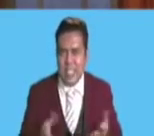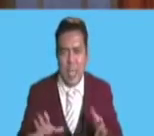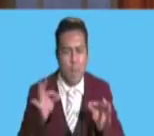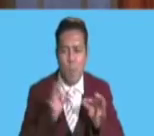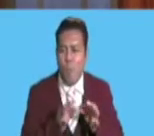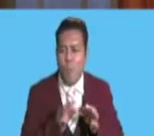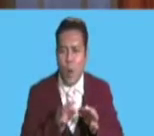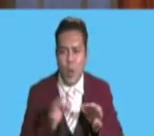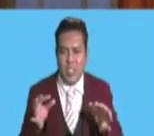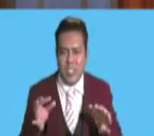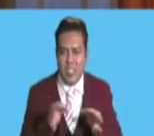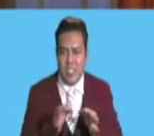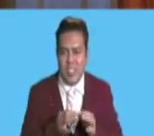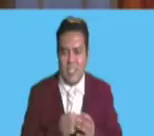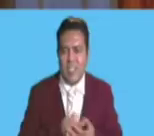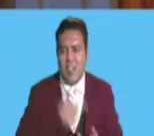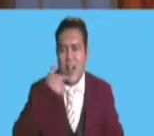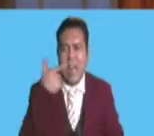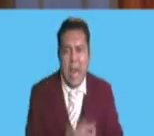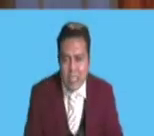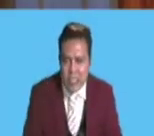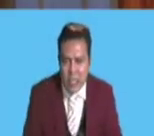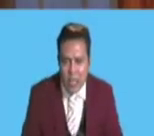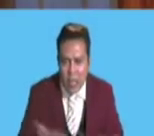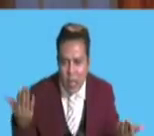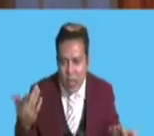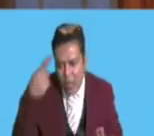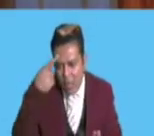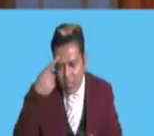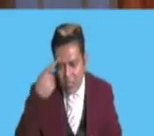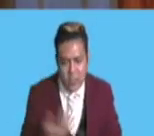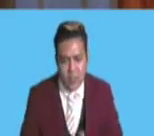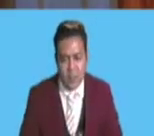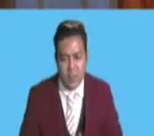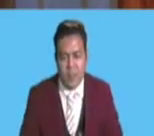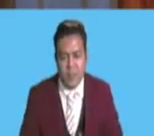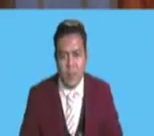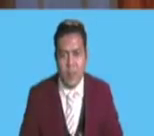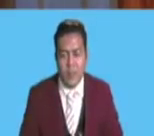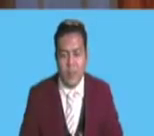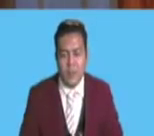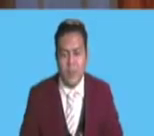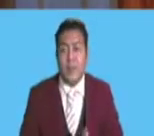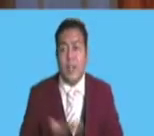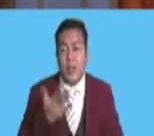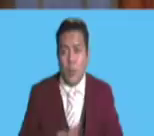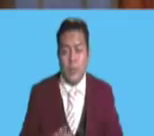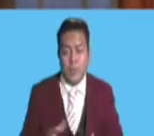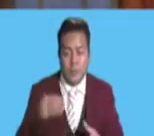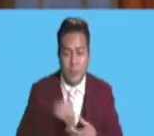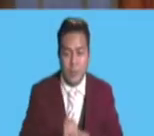Mr. Speaker, sir, to begin with, in my response to the budget, I'd like to reiterate the words of